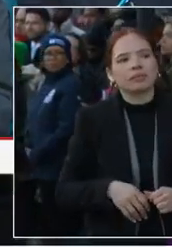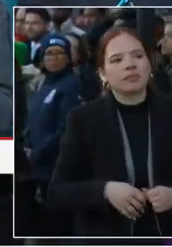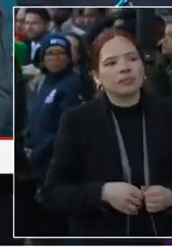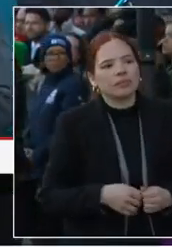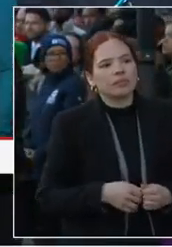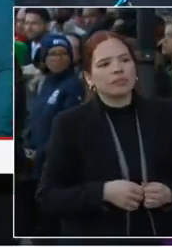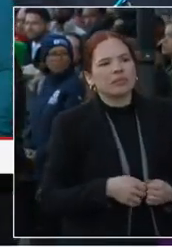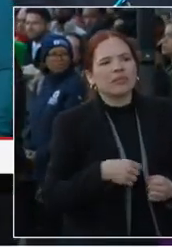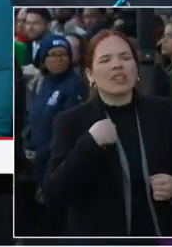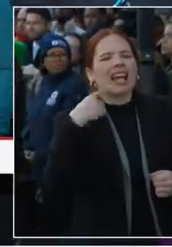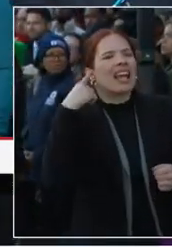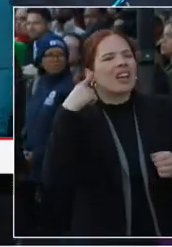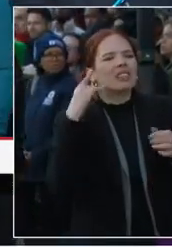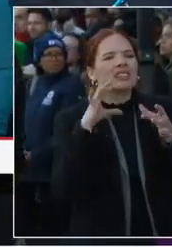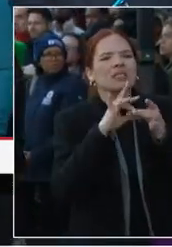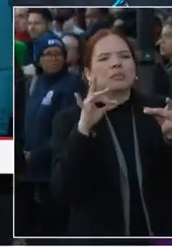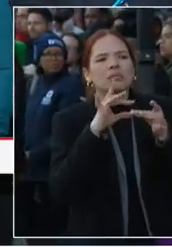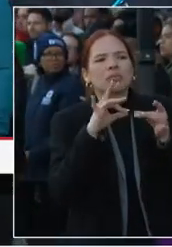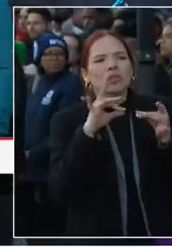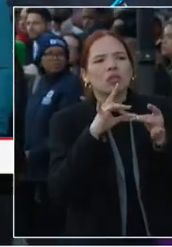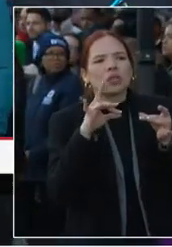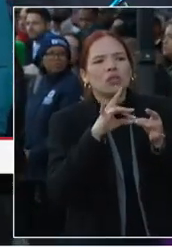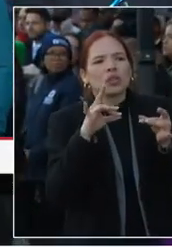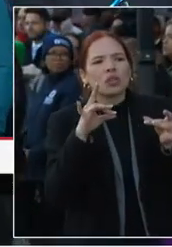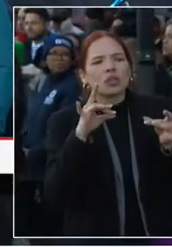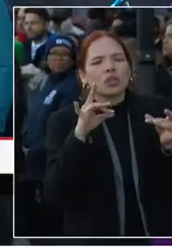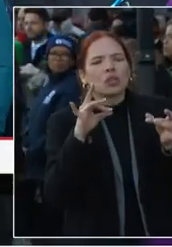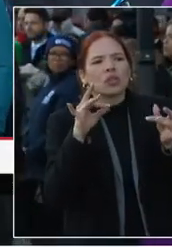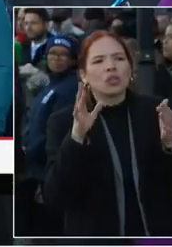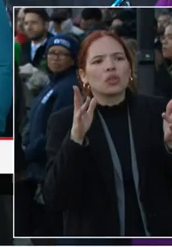you want to come to the front so I can give you the mic?